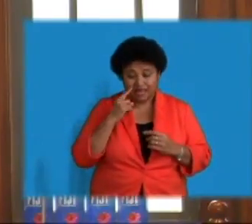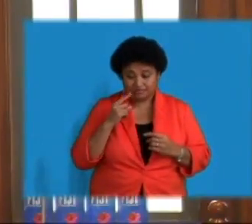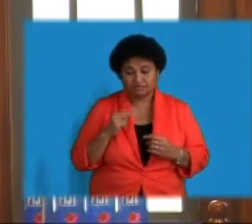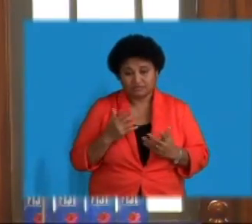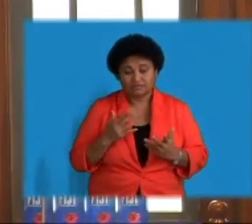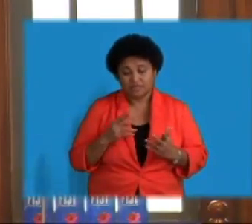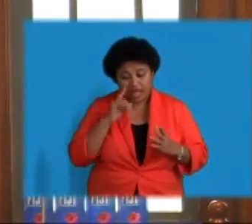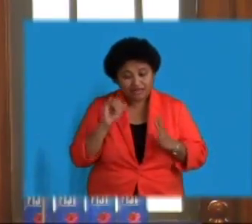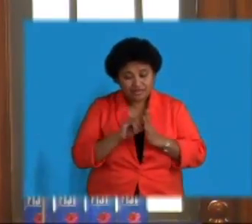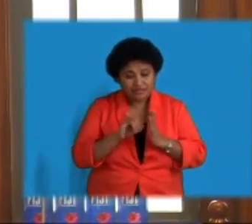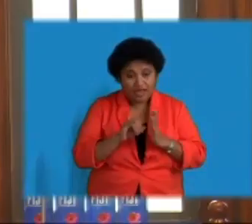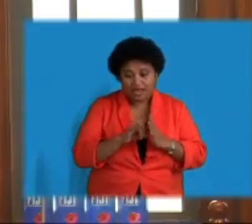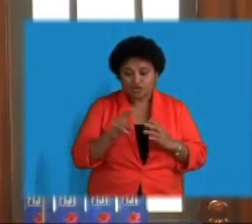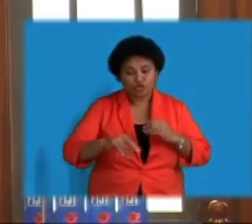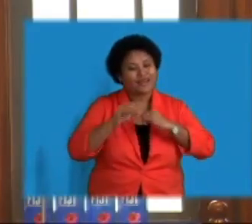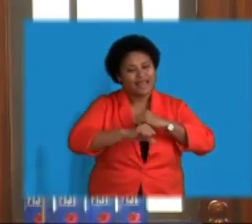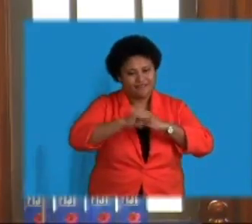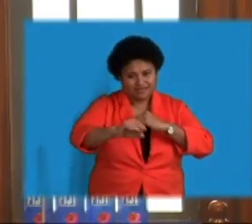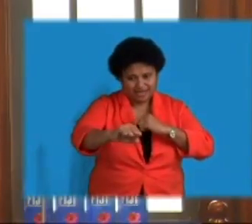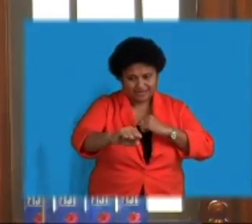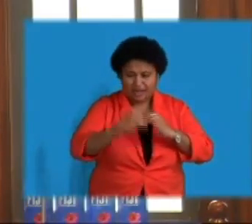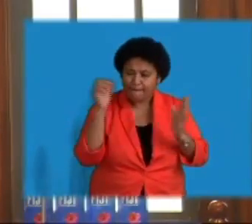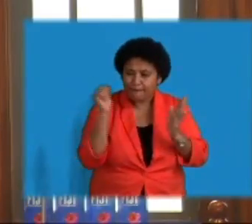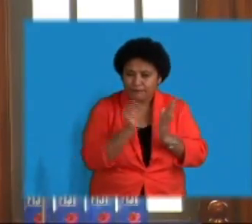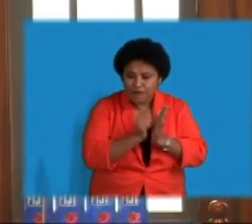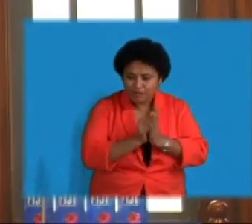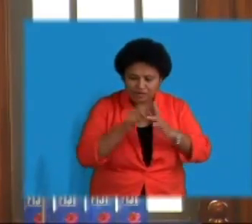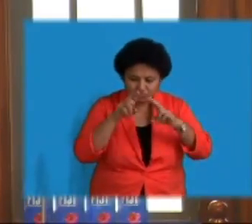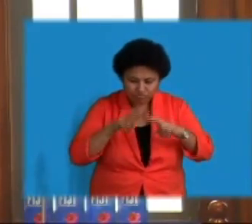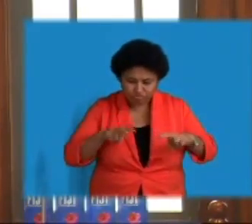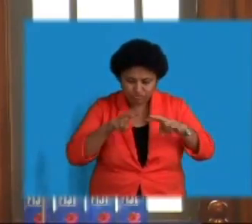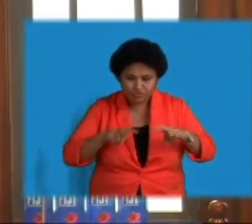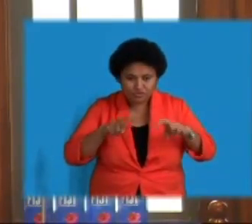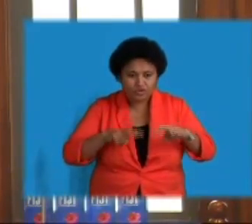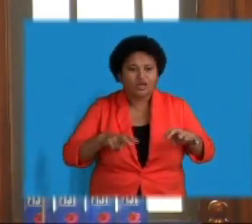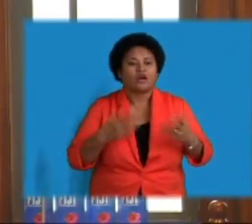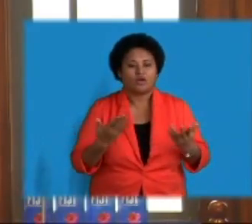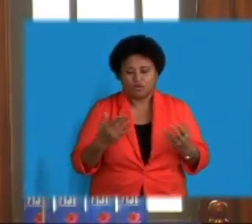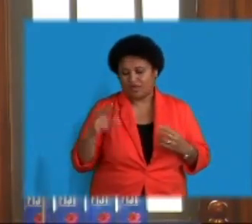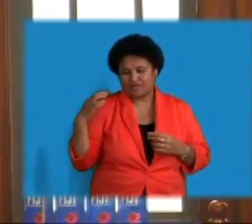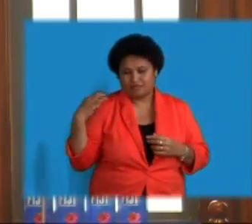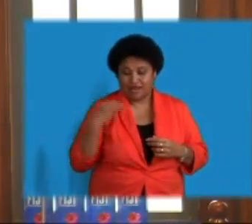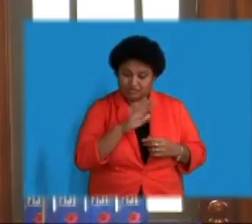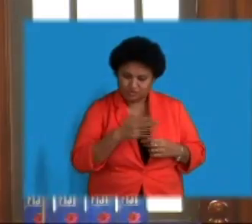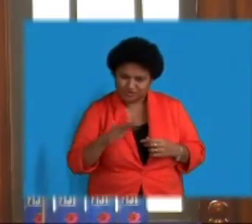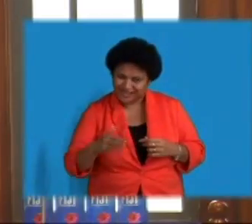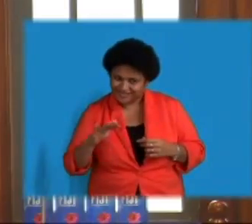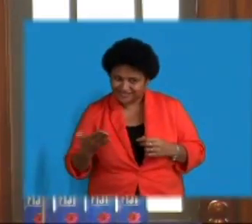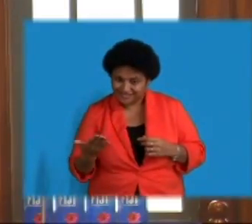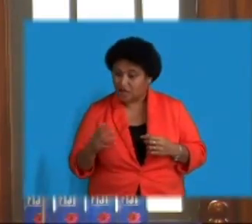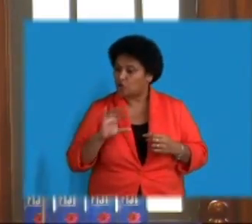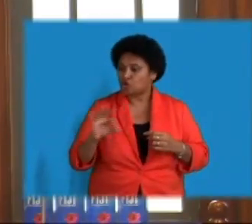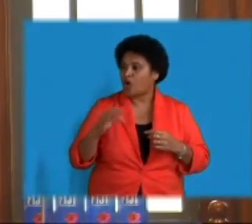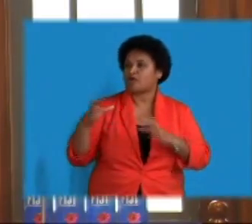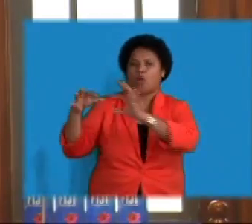apply, the applications are properly scrutinized, that they do not have any other property or